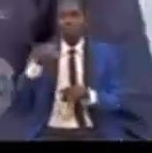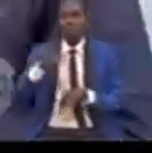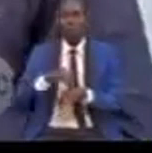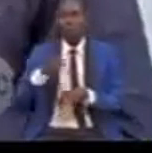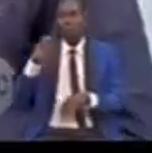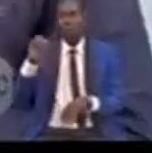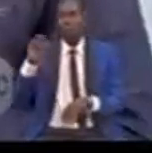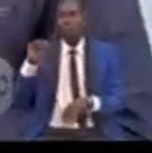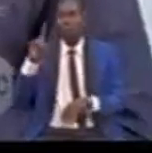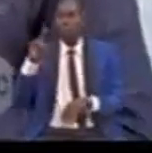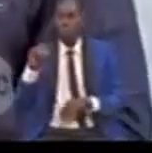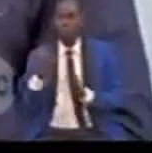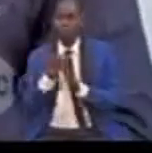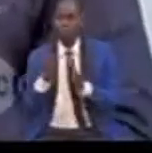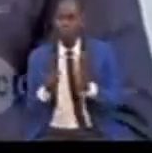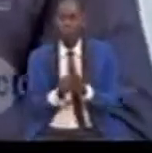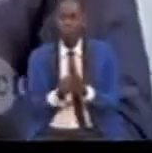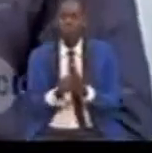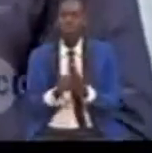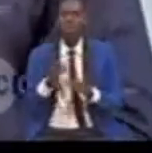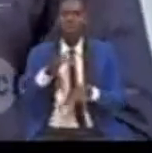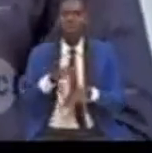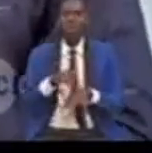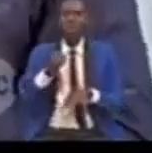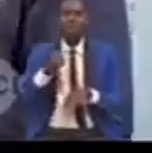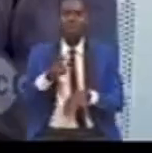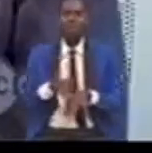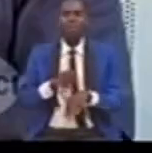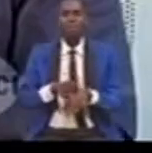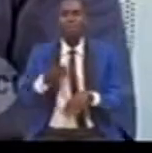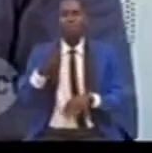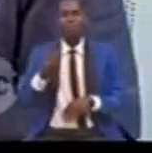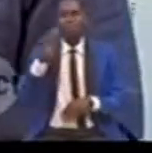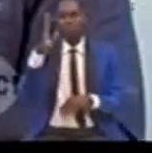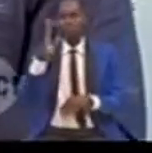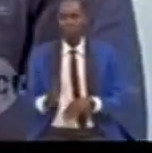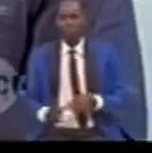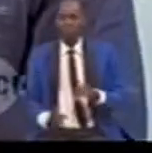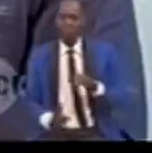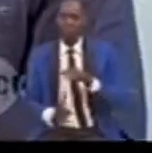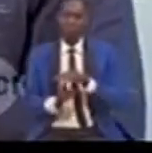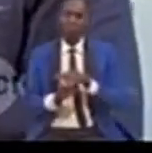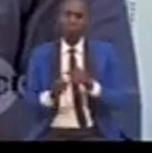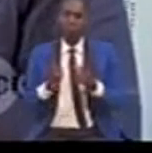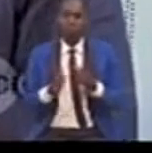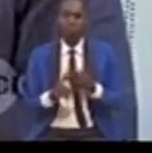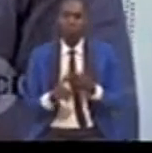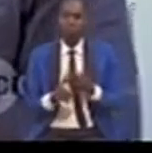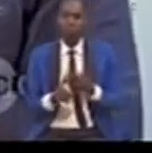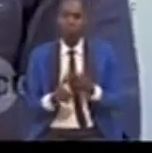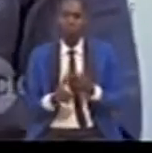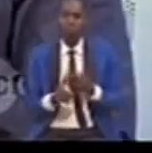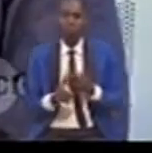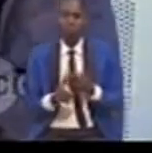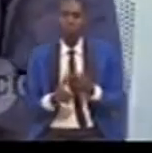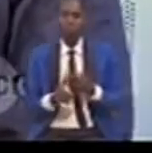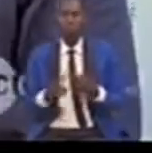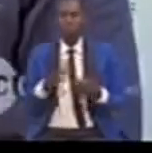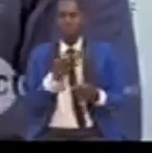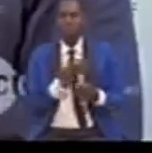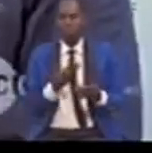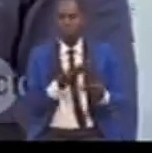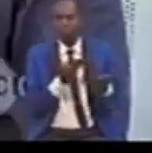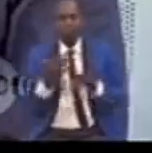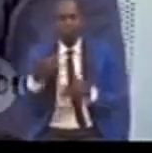State. And at the time the pastor came up and we took the phone to the side